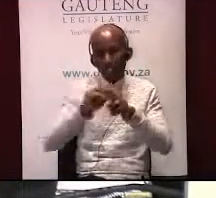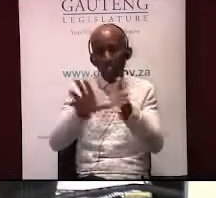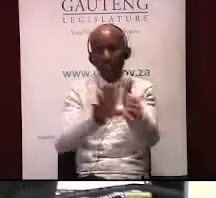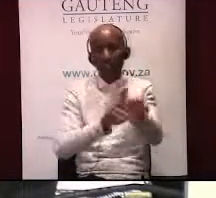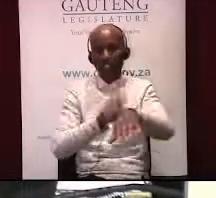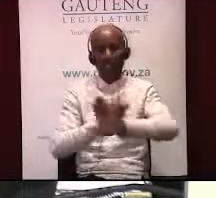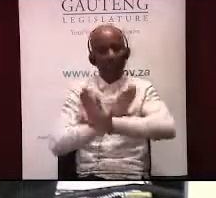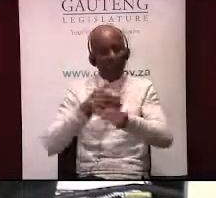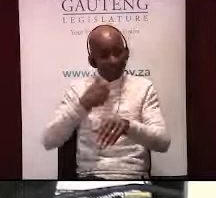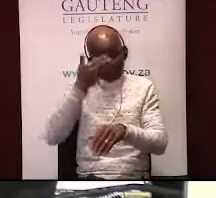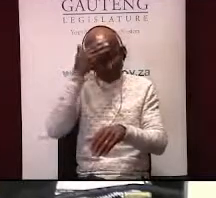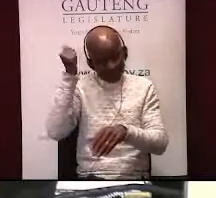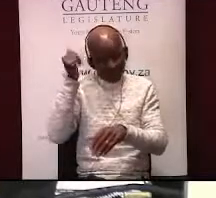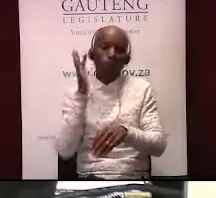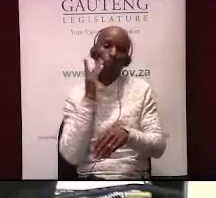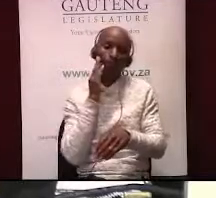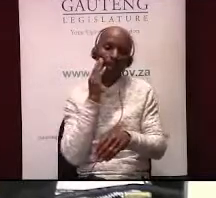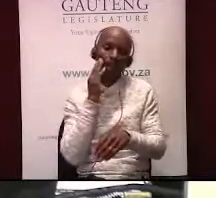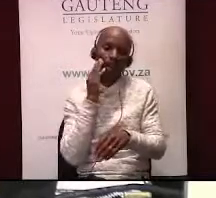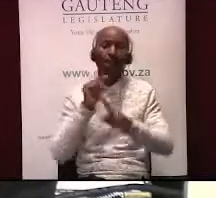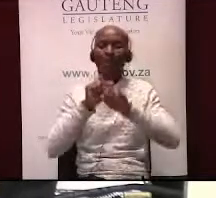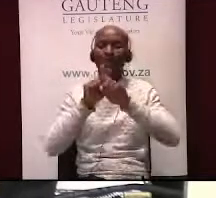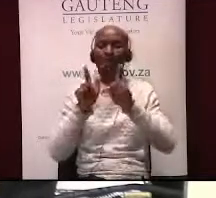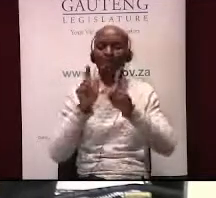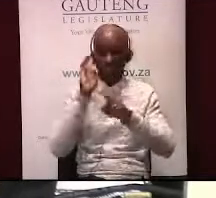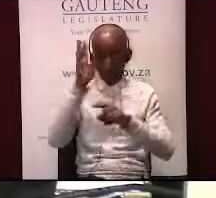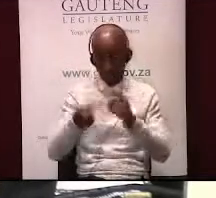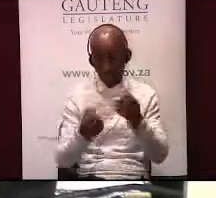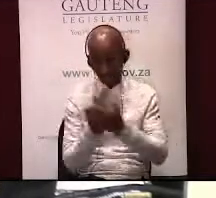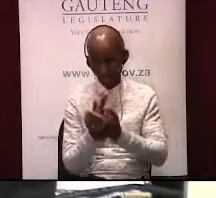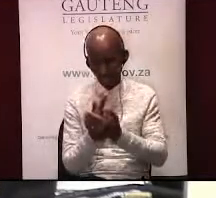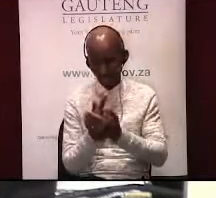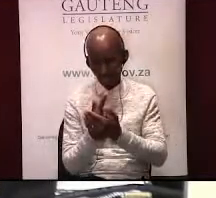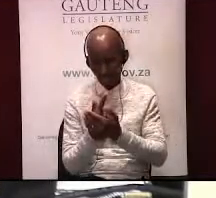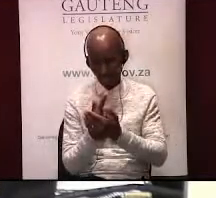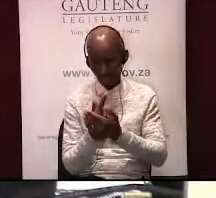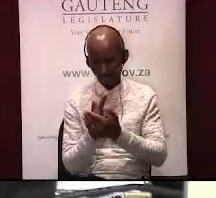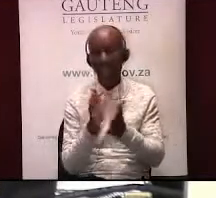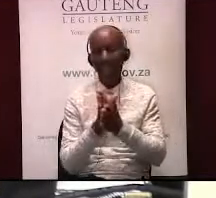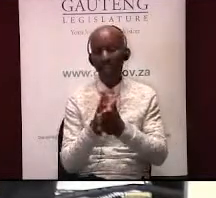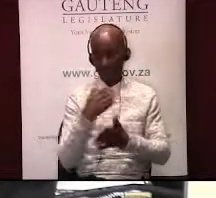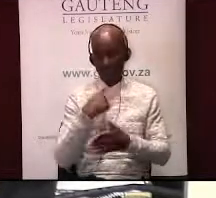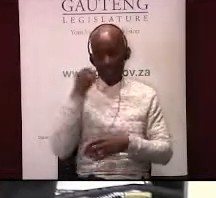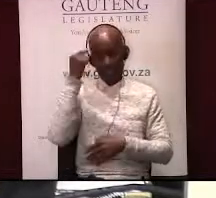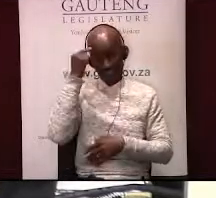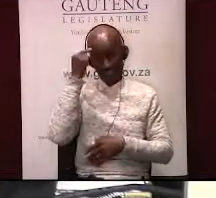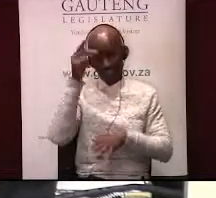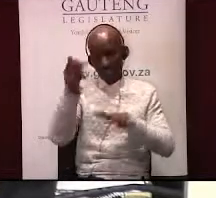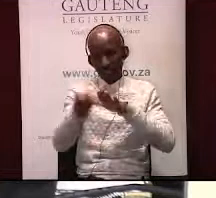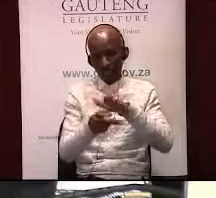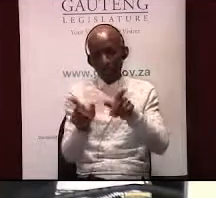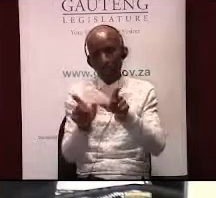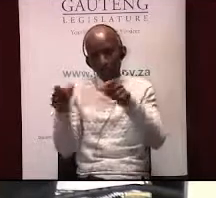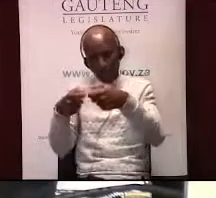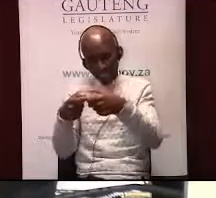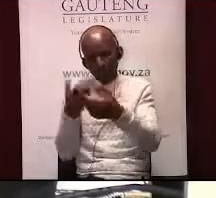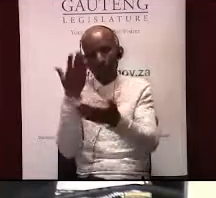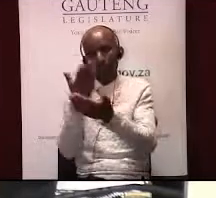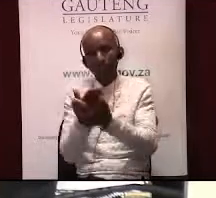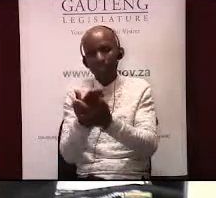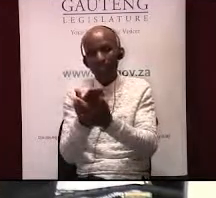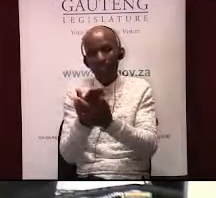a long while. I don't know when exactly it is, but it is going to take place. And I think as a portfolio committee, we should